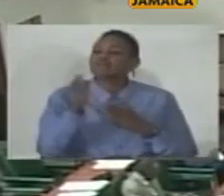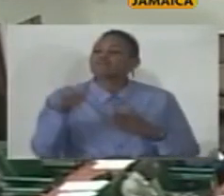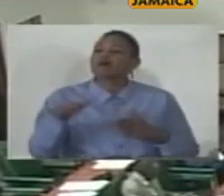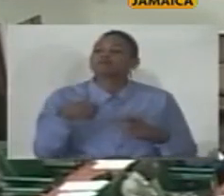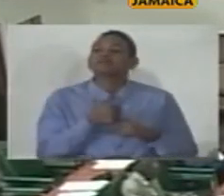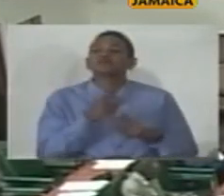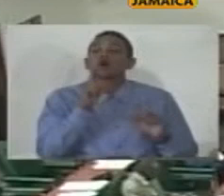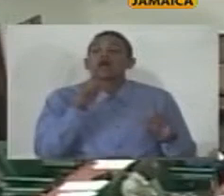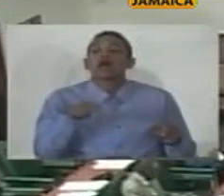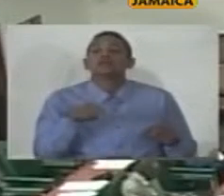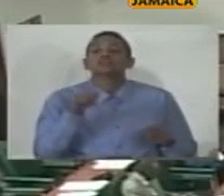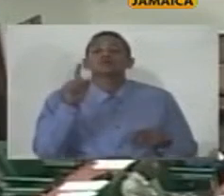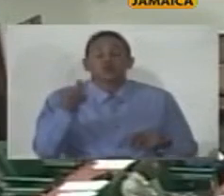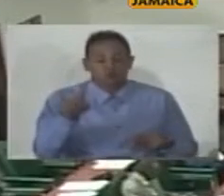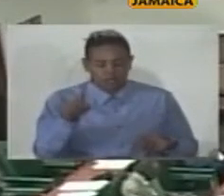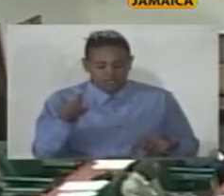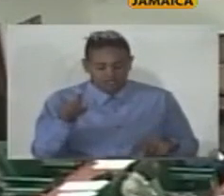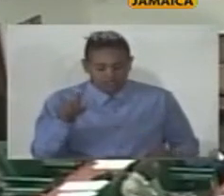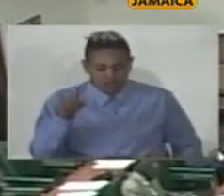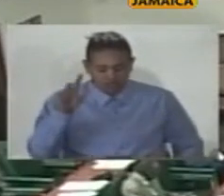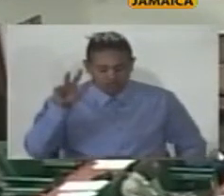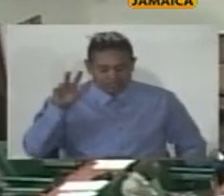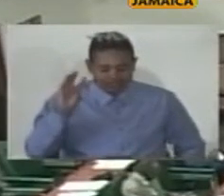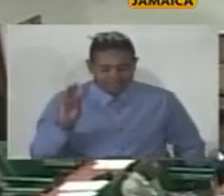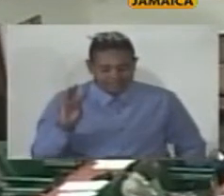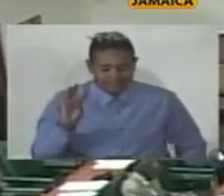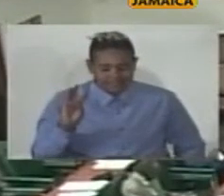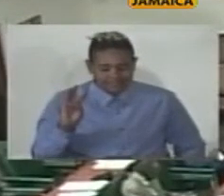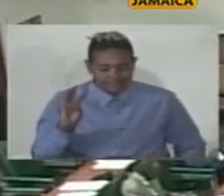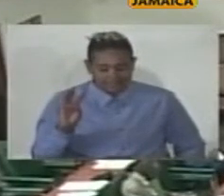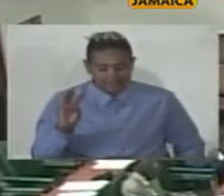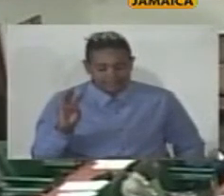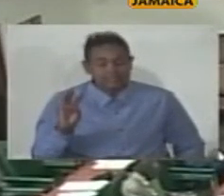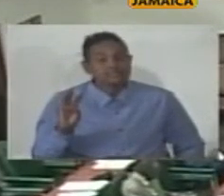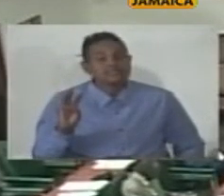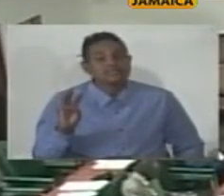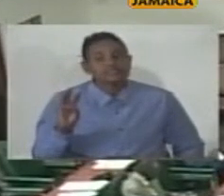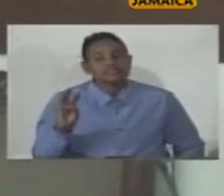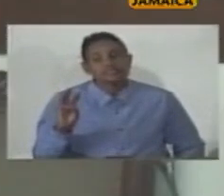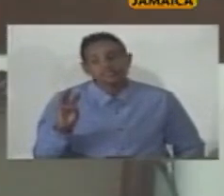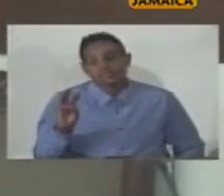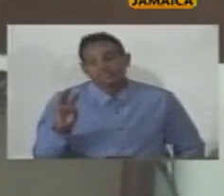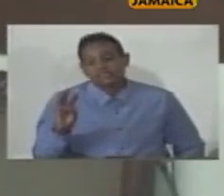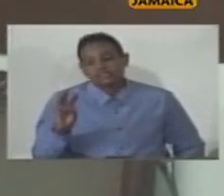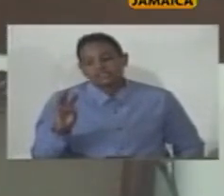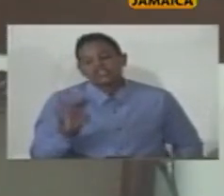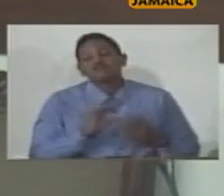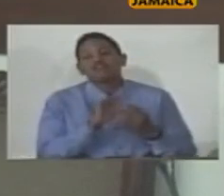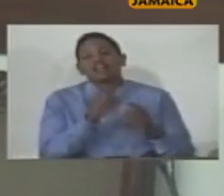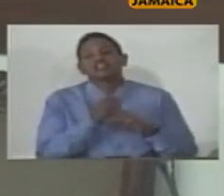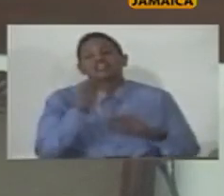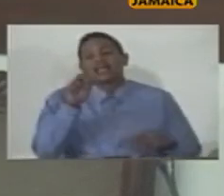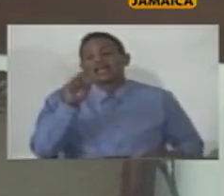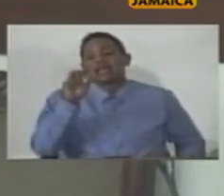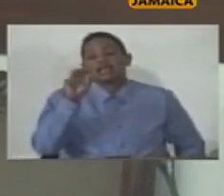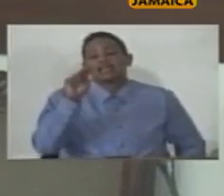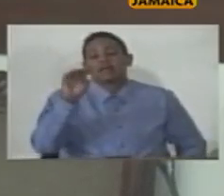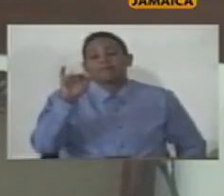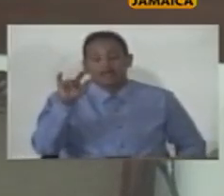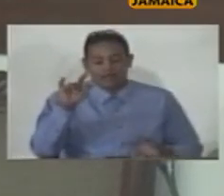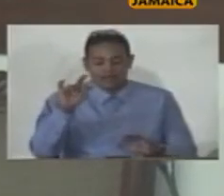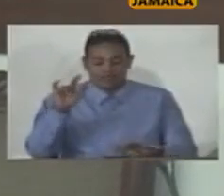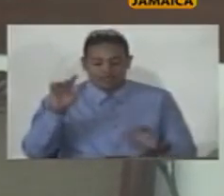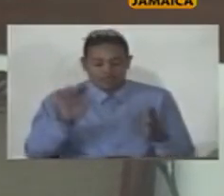to answer question 36 with regards to the Edna Manley College of the Visual